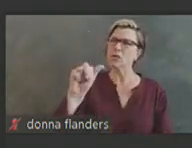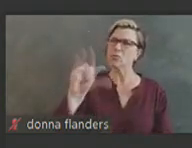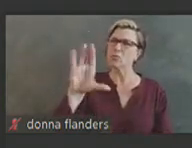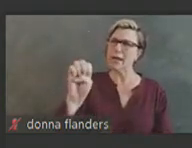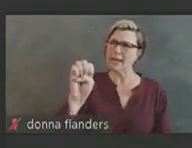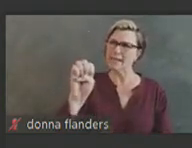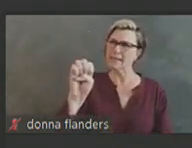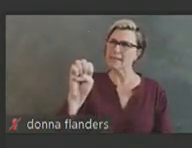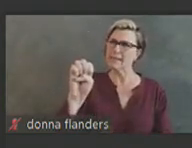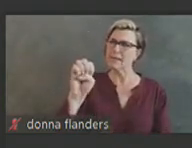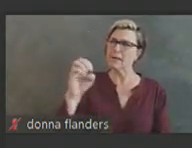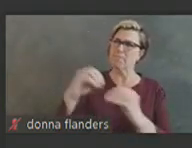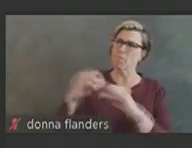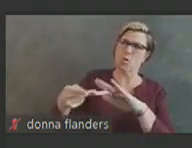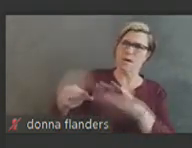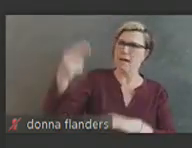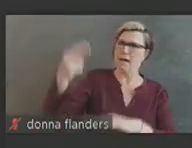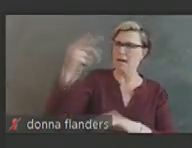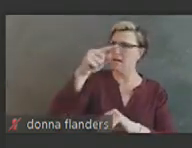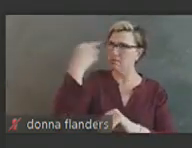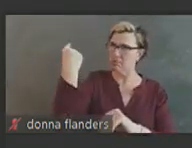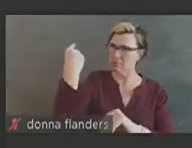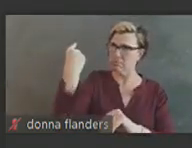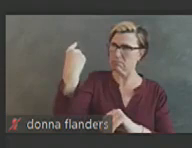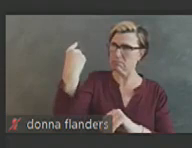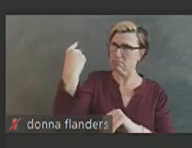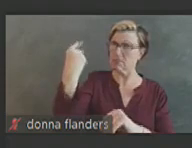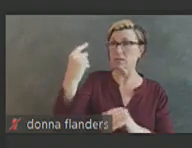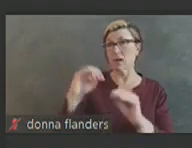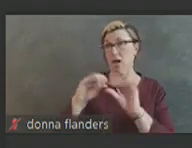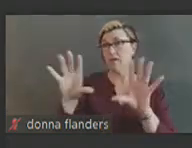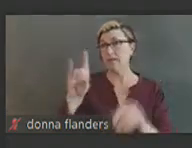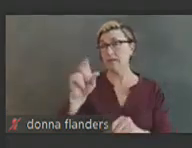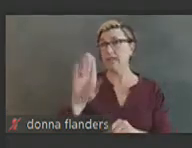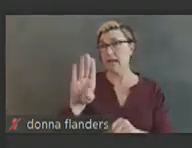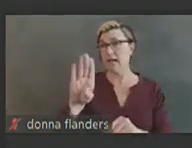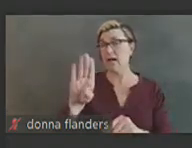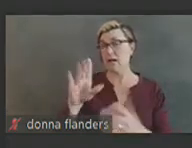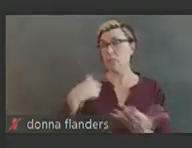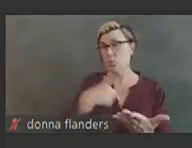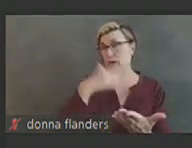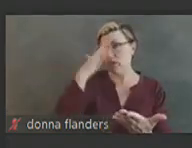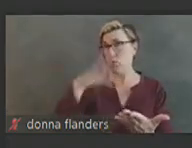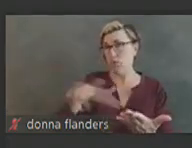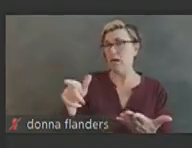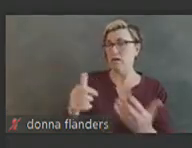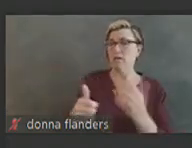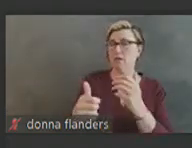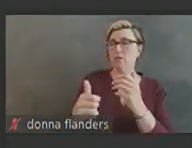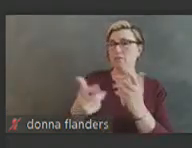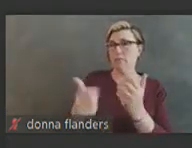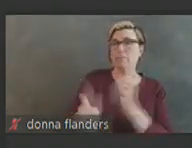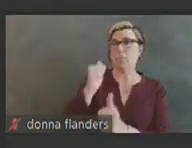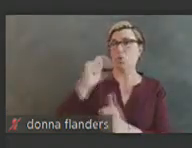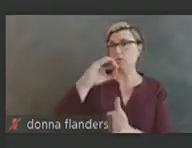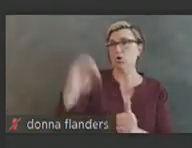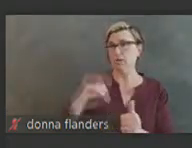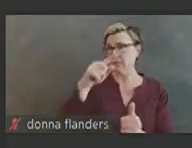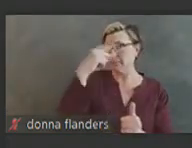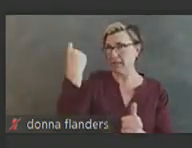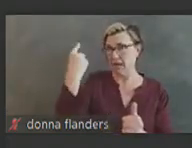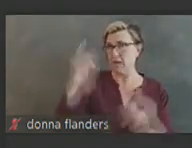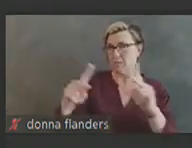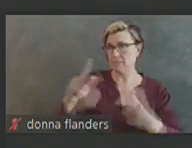is obviously a large portion black residents? What have